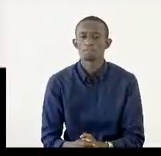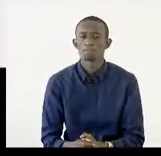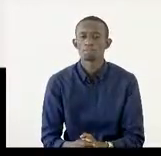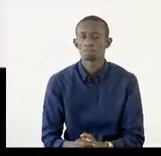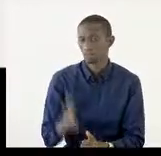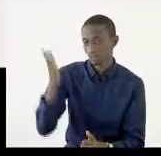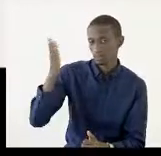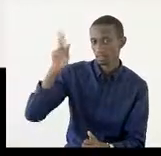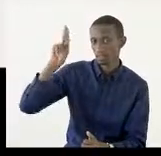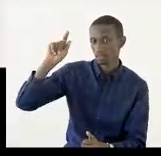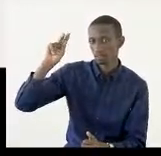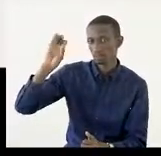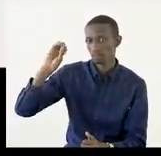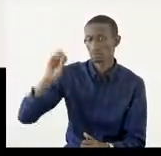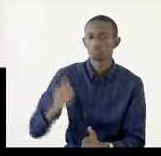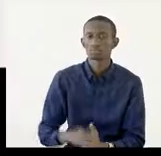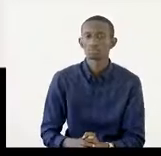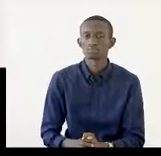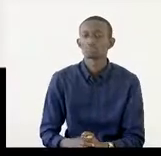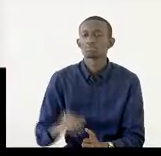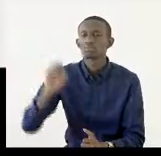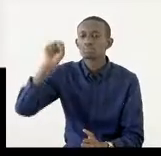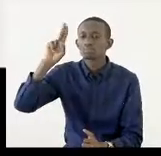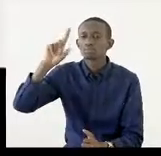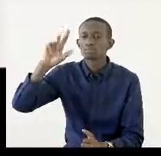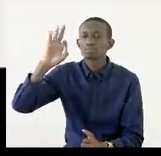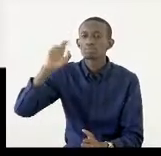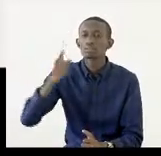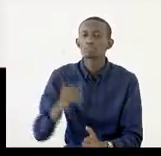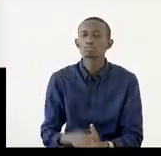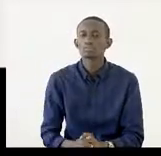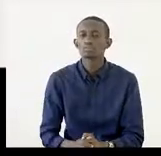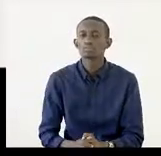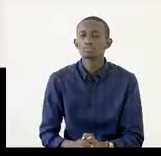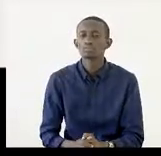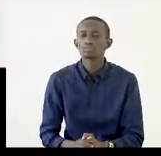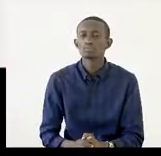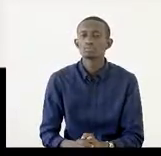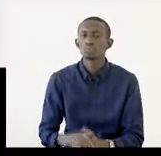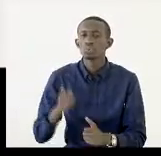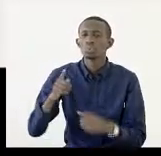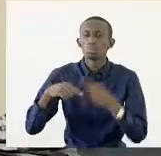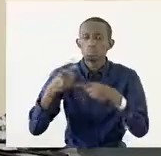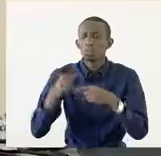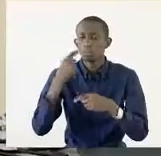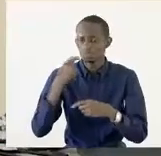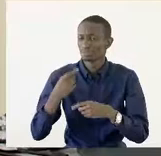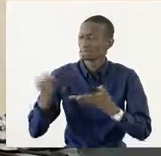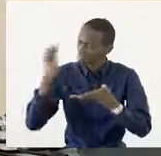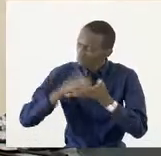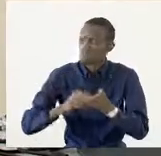This is a ketone with sulfuric acid. It is still, why I still emphasize on